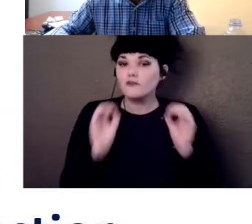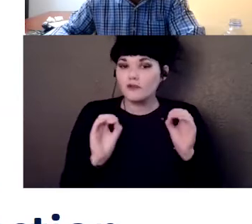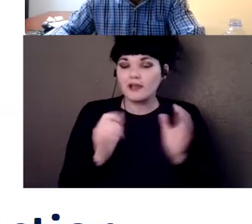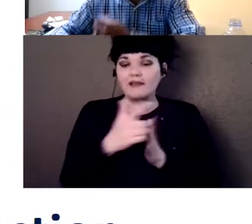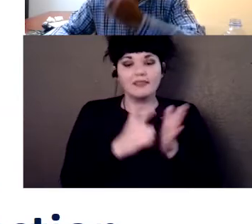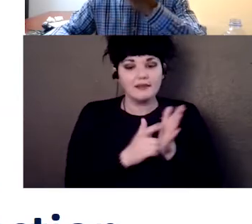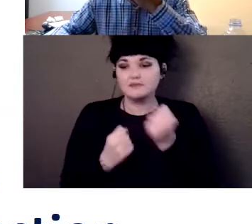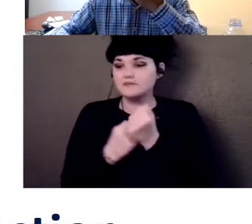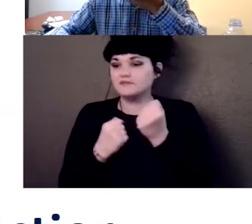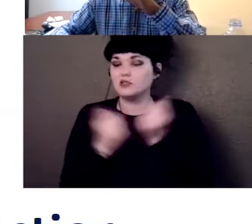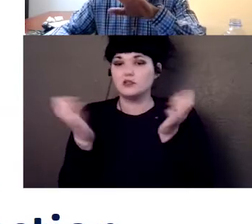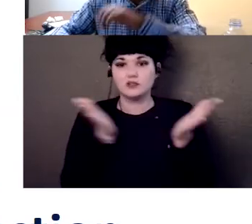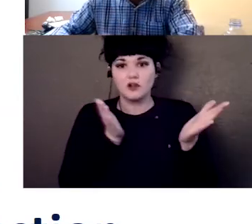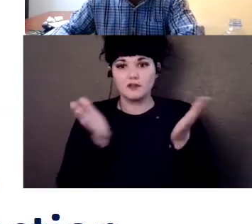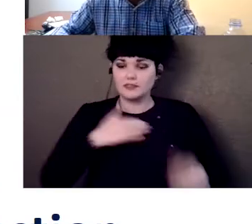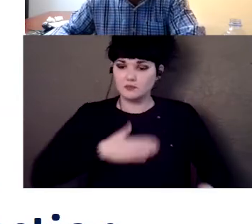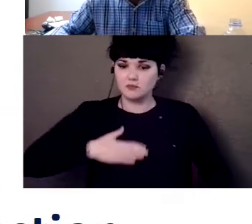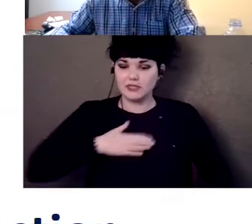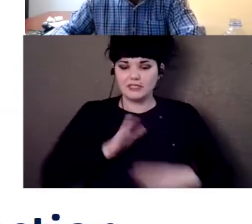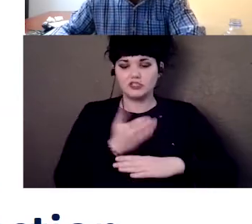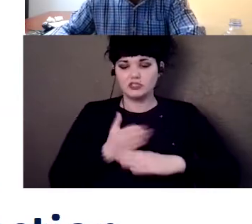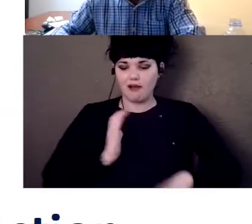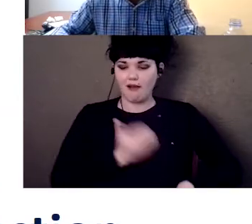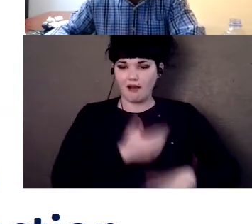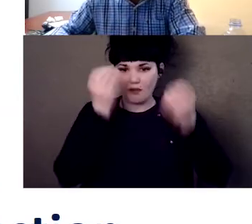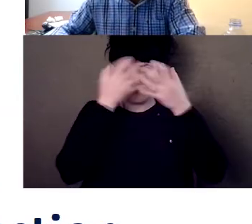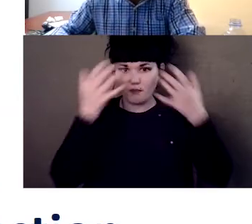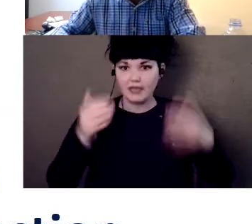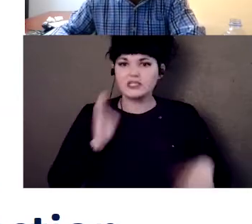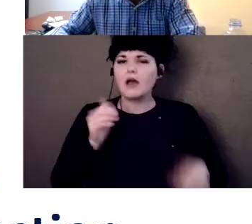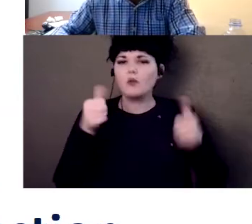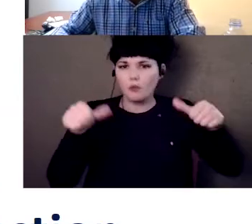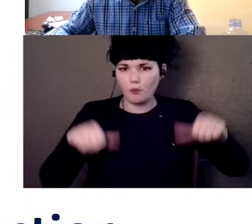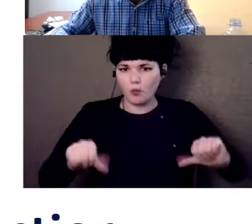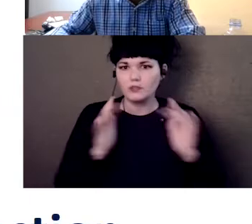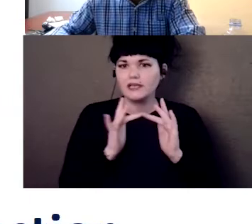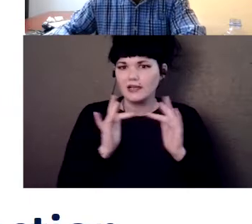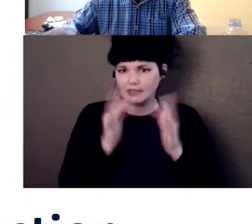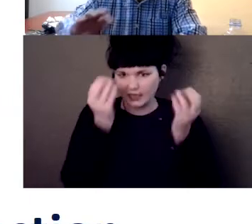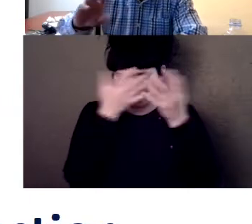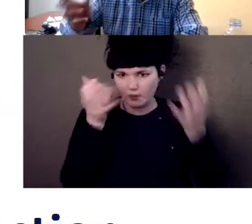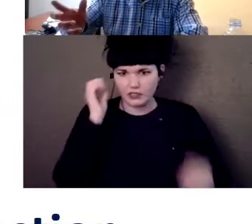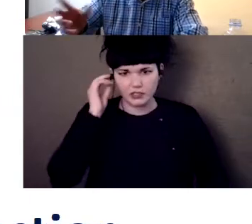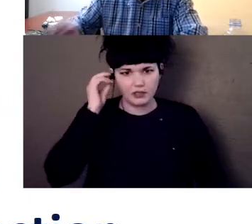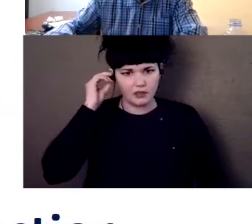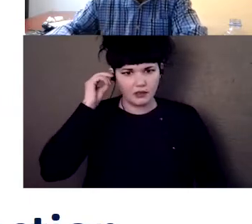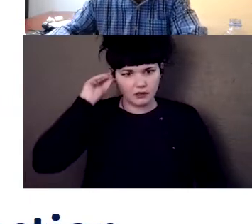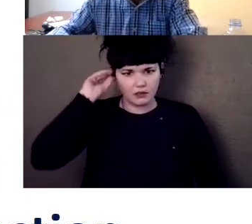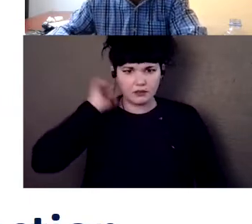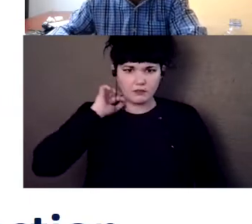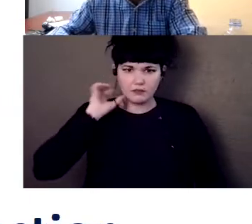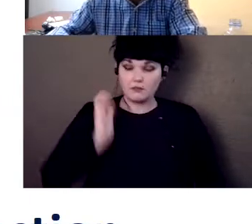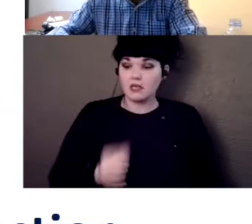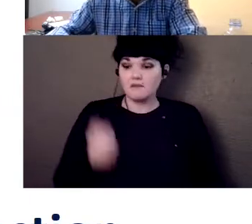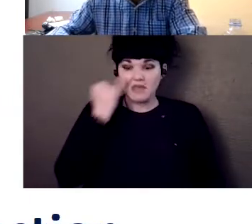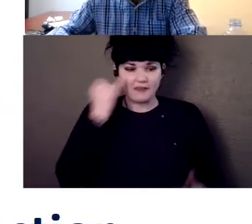try to connect them with us. I will have the contact information there. So if you're not familiar with